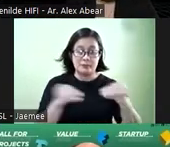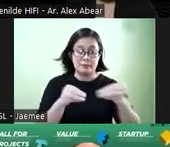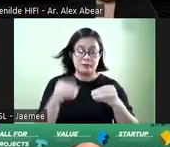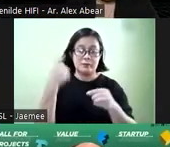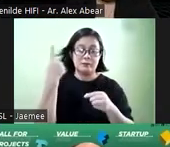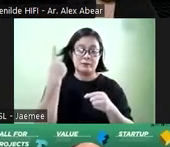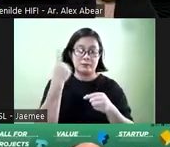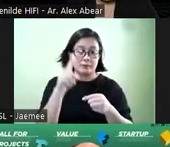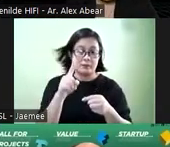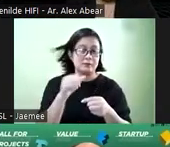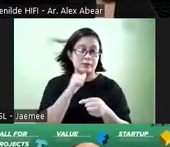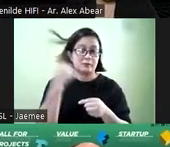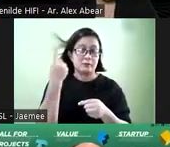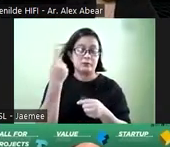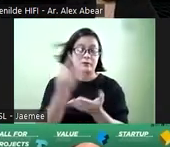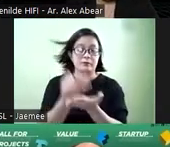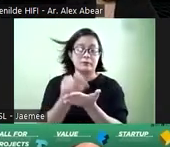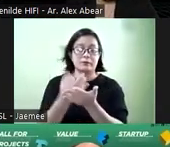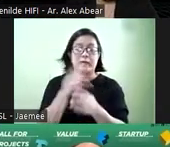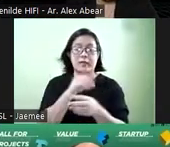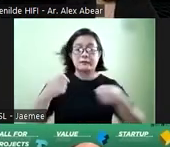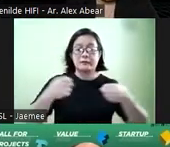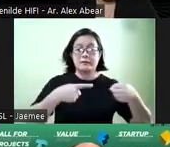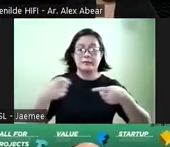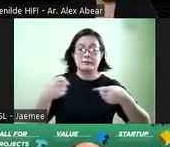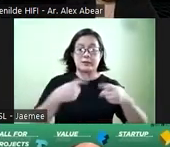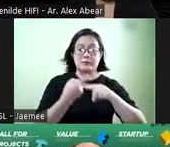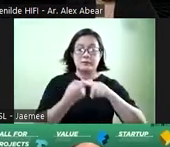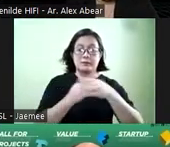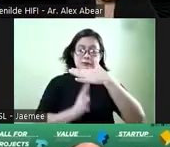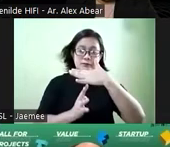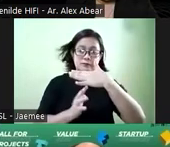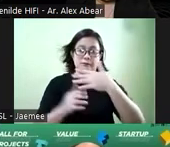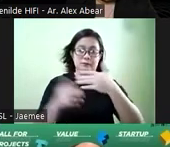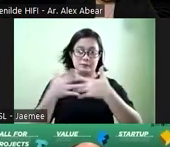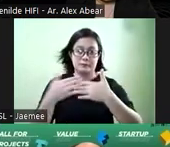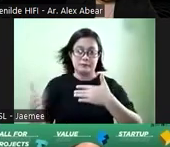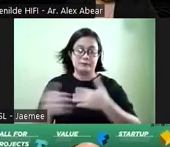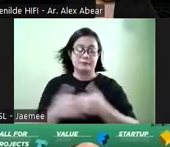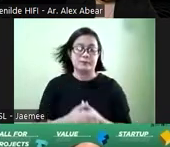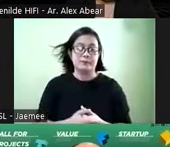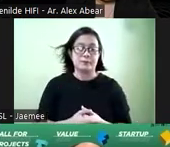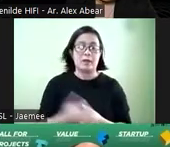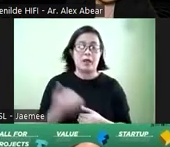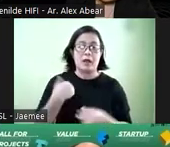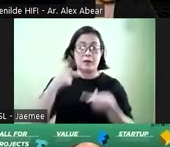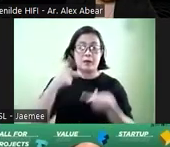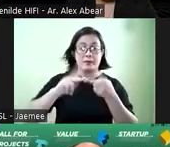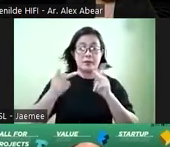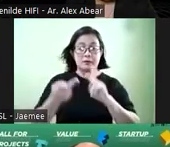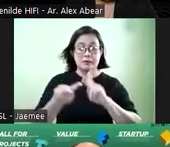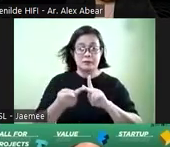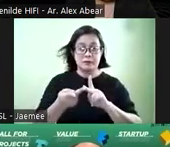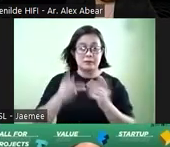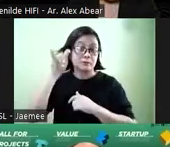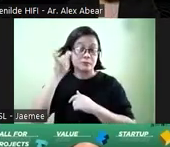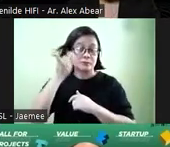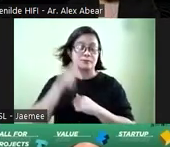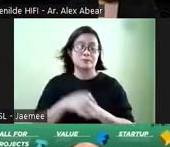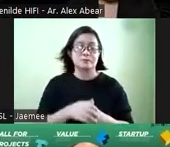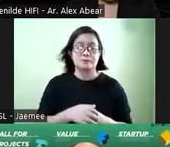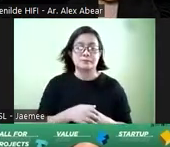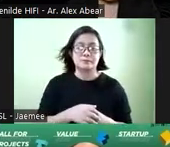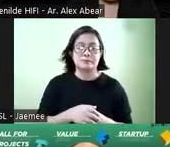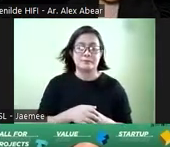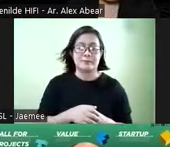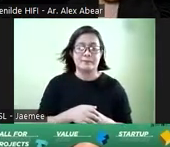will also gain feedback from customers and gain traction along the way. So we're partnered with the Spark Project in this initiative. In